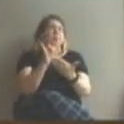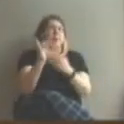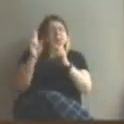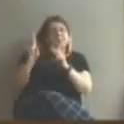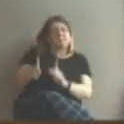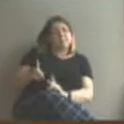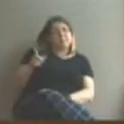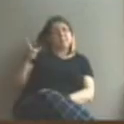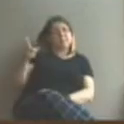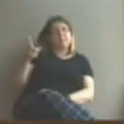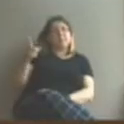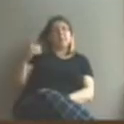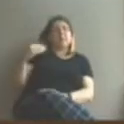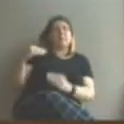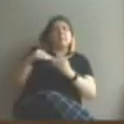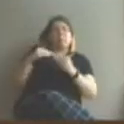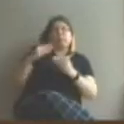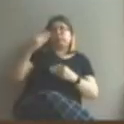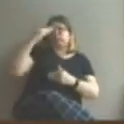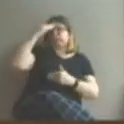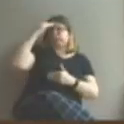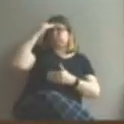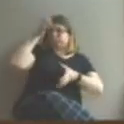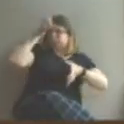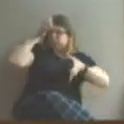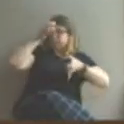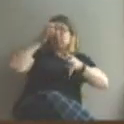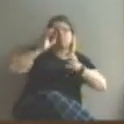constituent in a much more knowledgeable way.